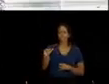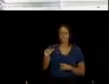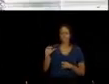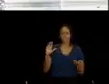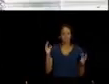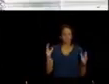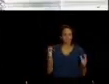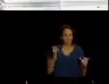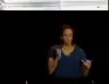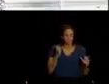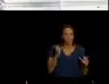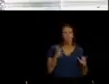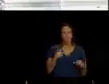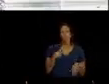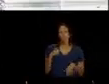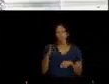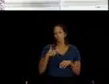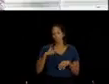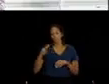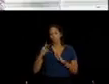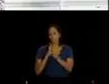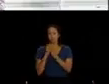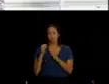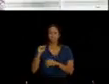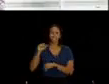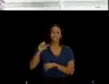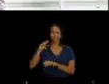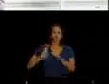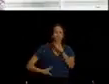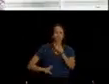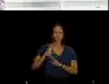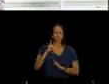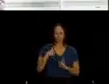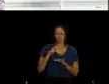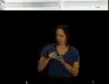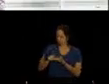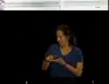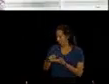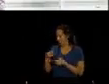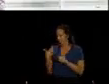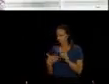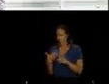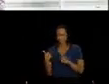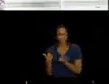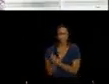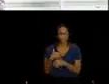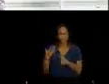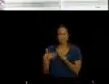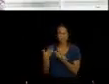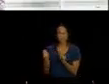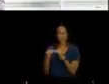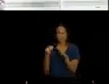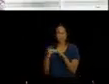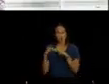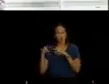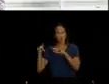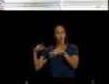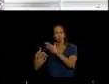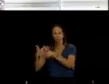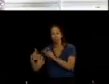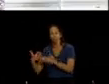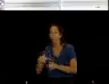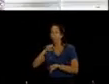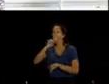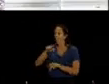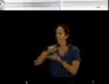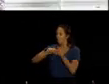Sam Supersedes, I'm riding a high. You know, at this point I'm like, things are going good, everything is great, I love it here. And